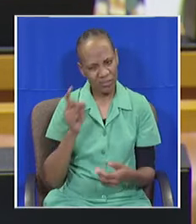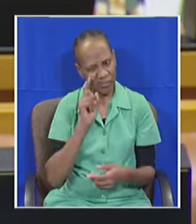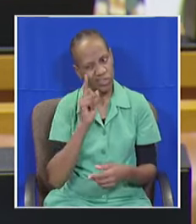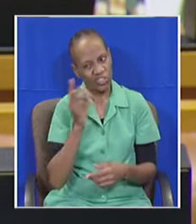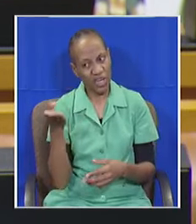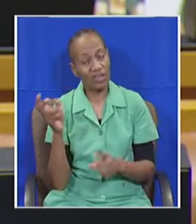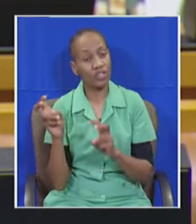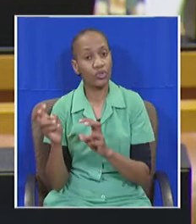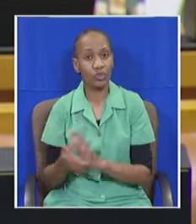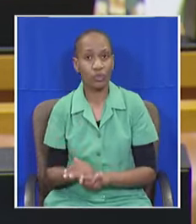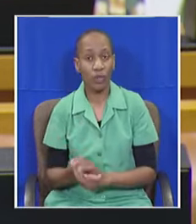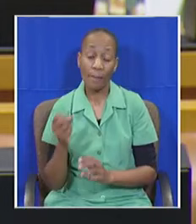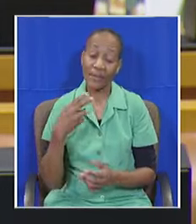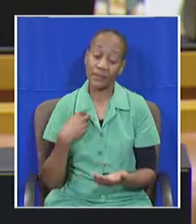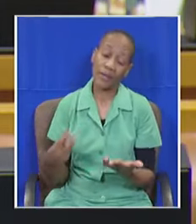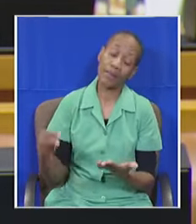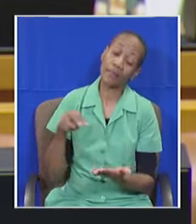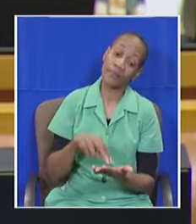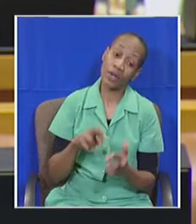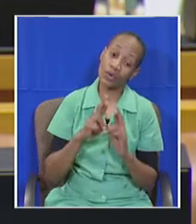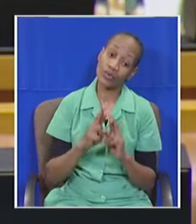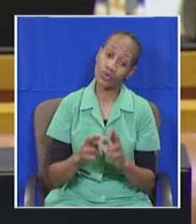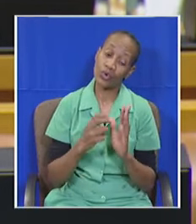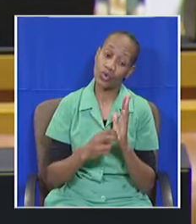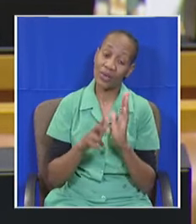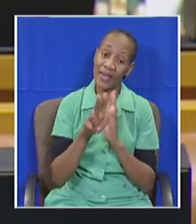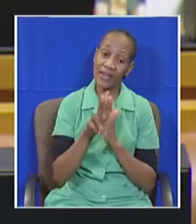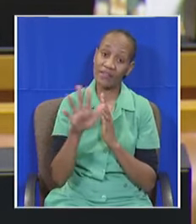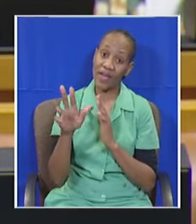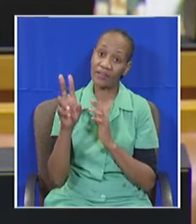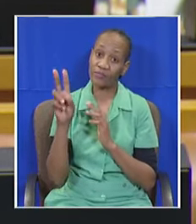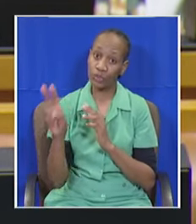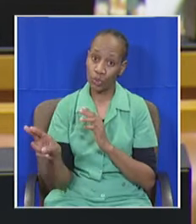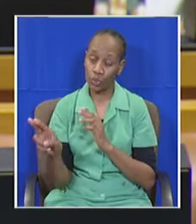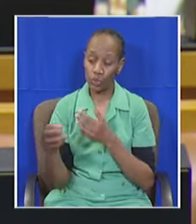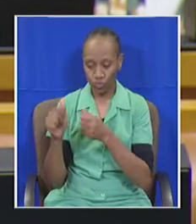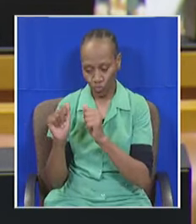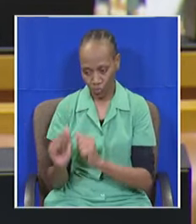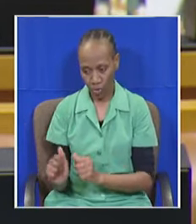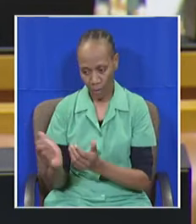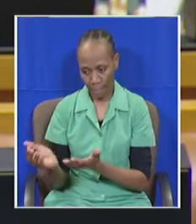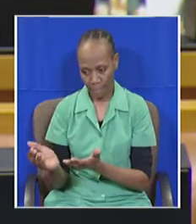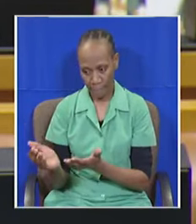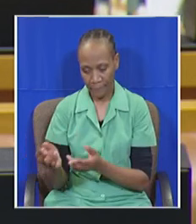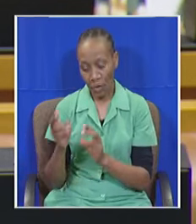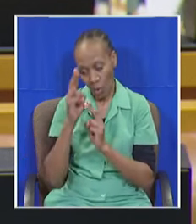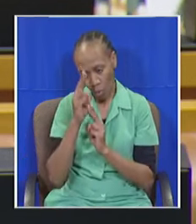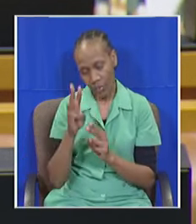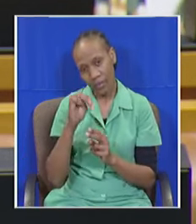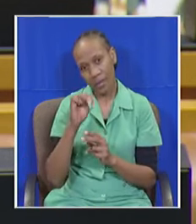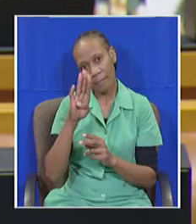However, I am rising with respect to 85-2, Chairperson. The Honourable Mbatha